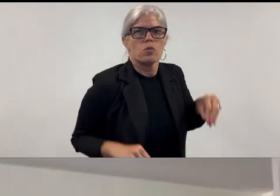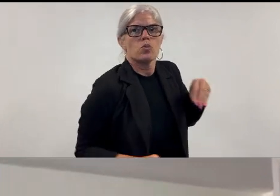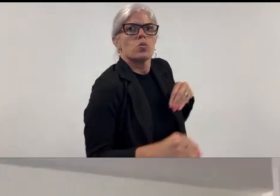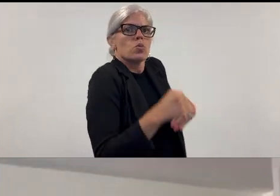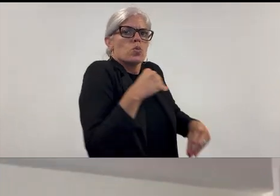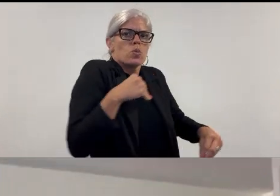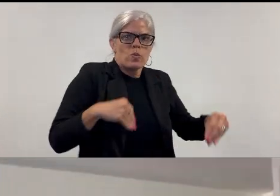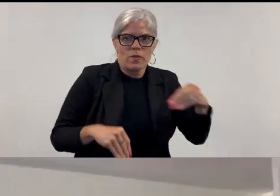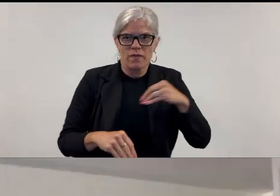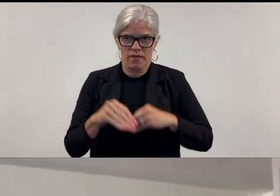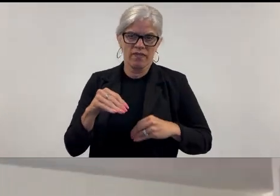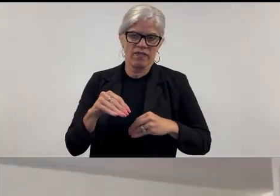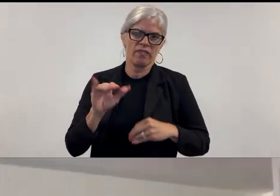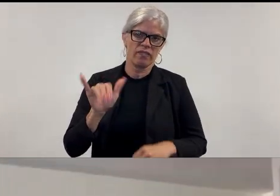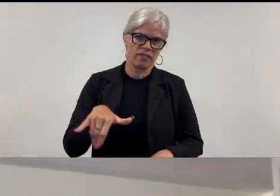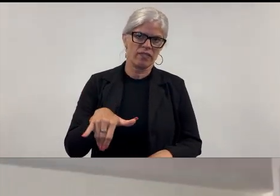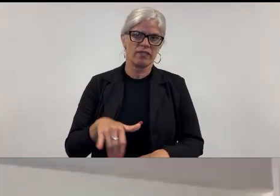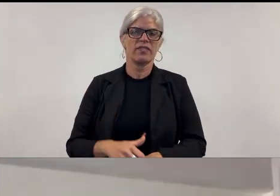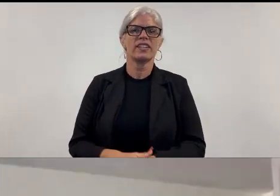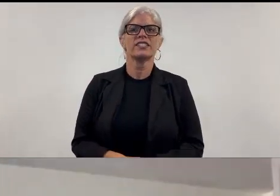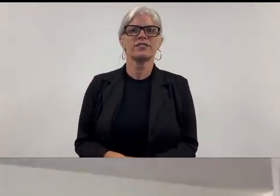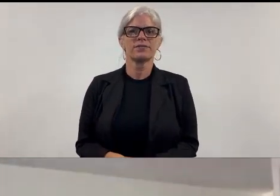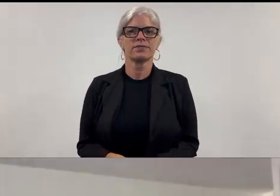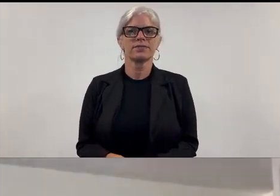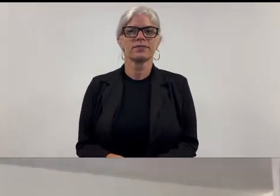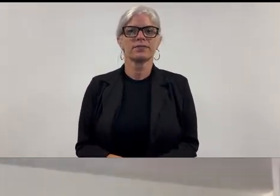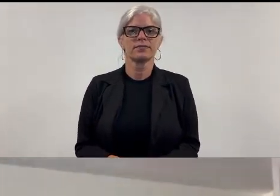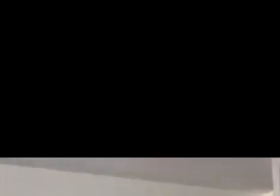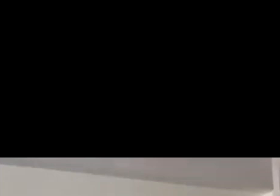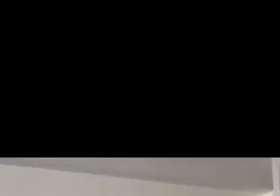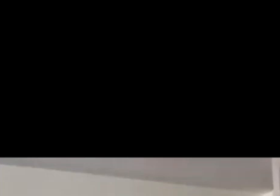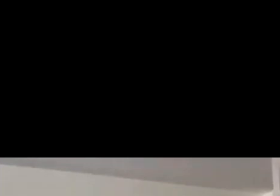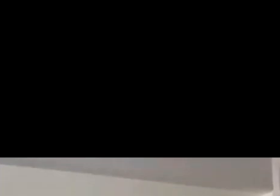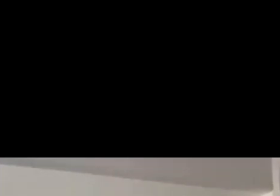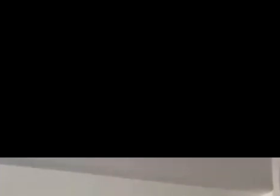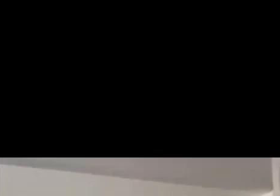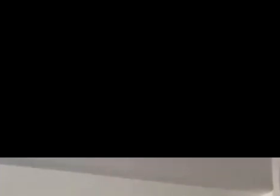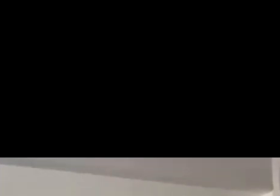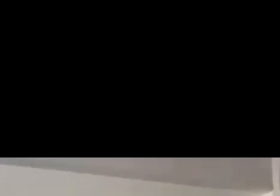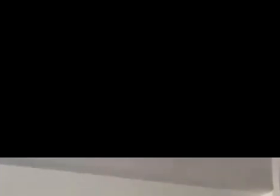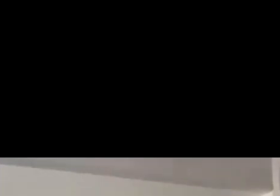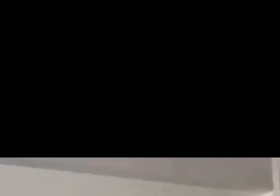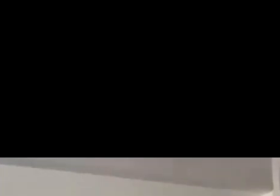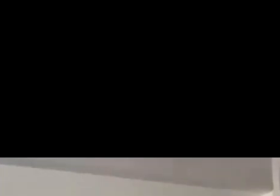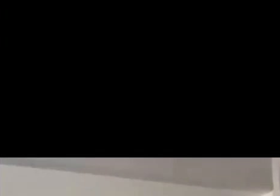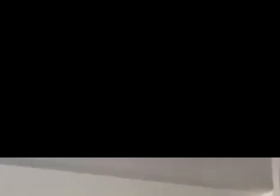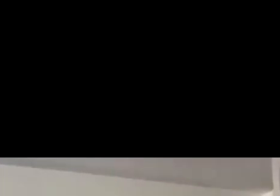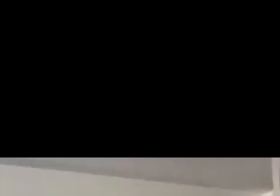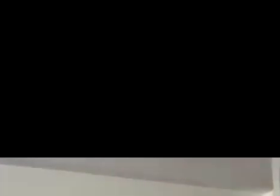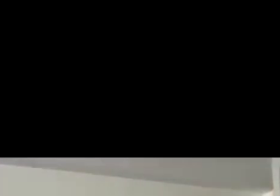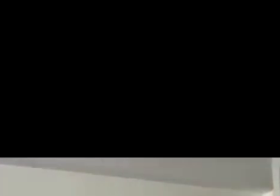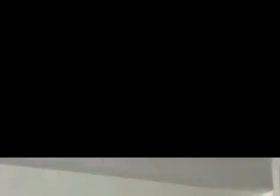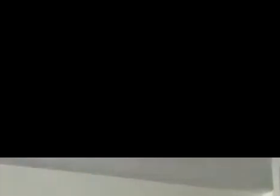the level of motor demand. So yeah, so you're limiting the oxygen